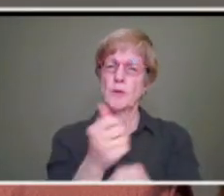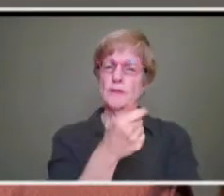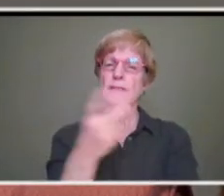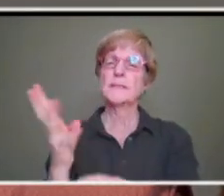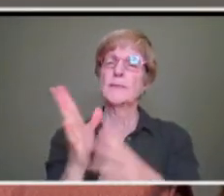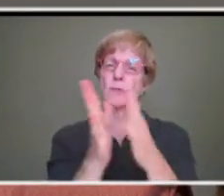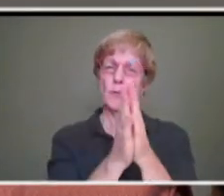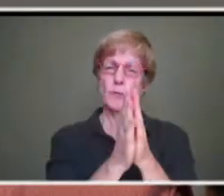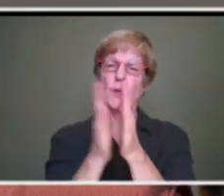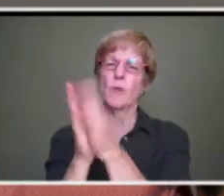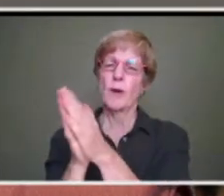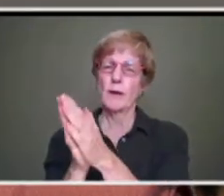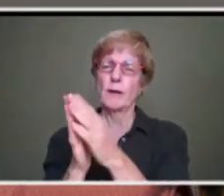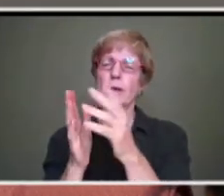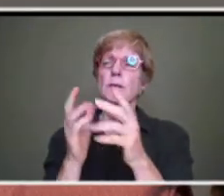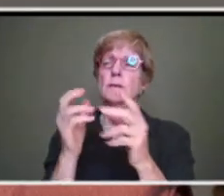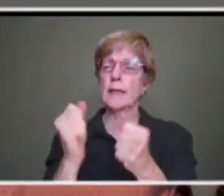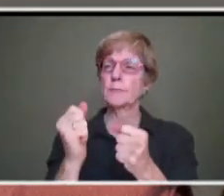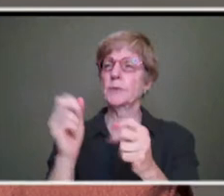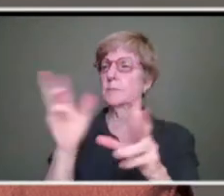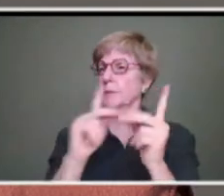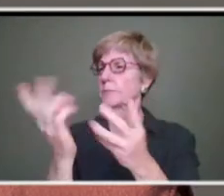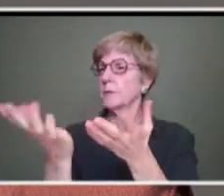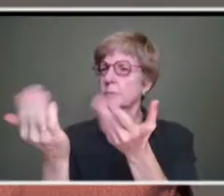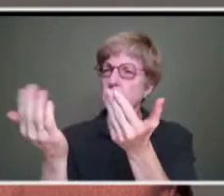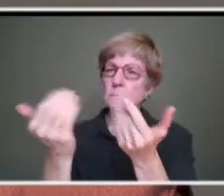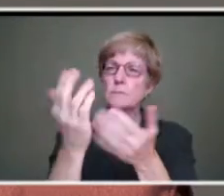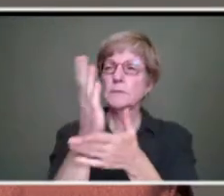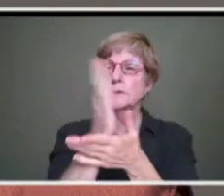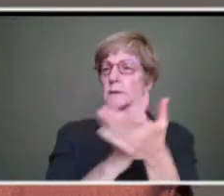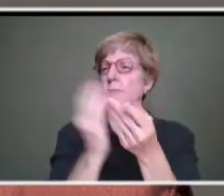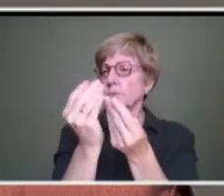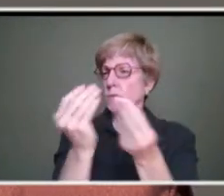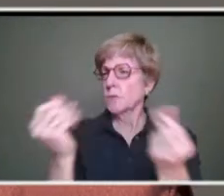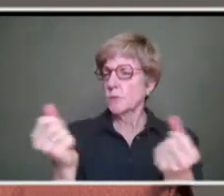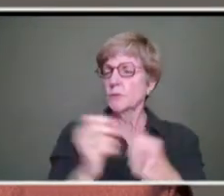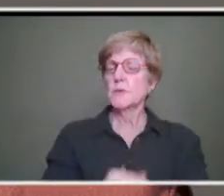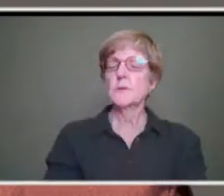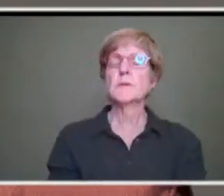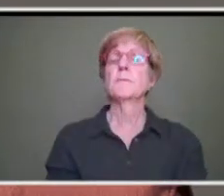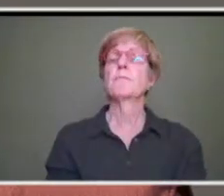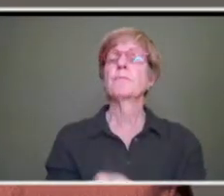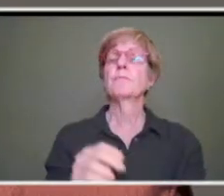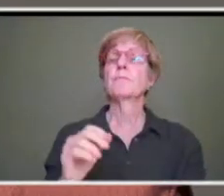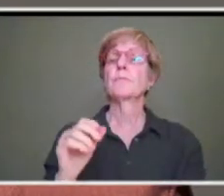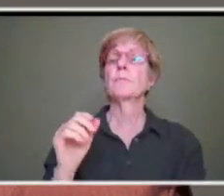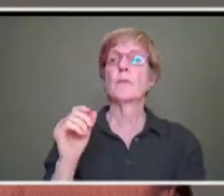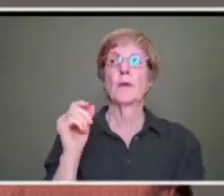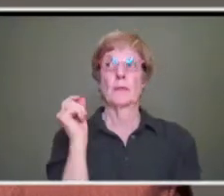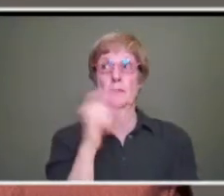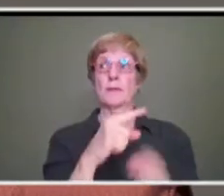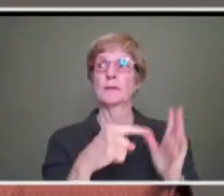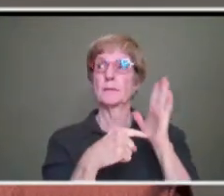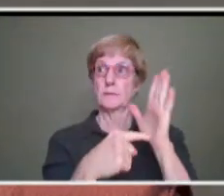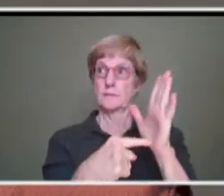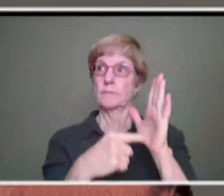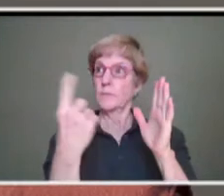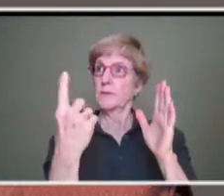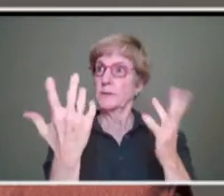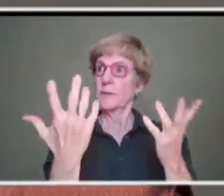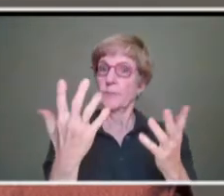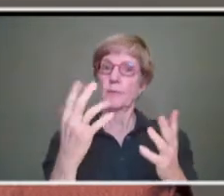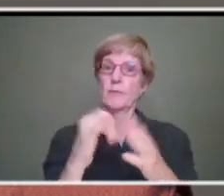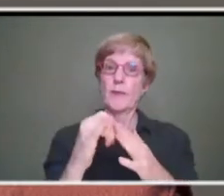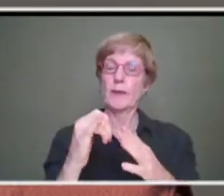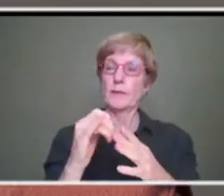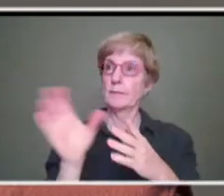engage the residents to come up with some Creative Solutions and so I do just want to say this is an example like you mentioned of a time where a